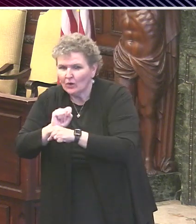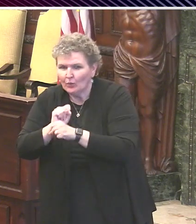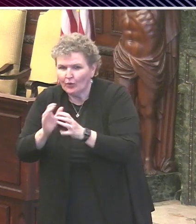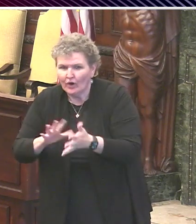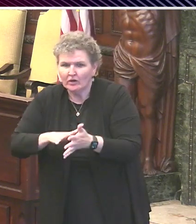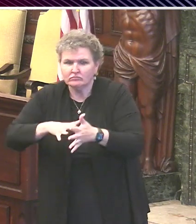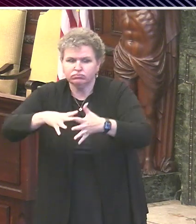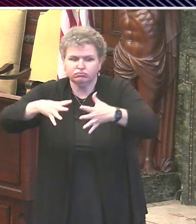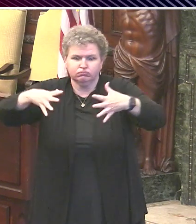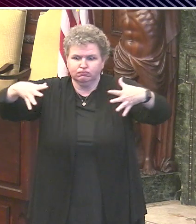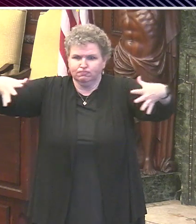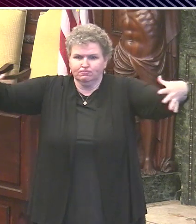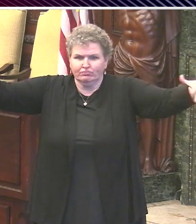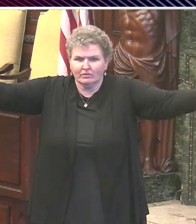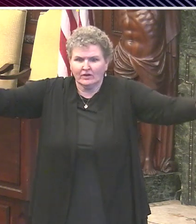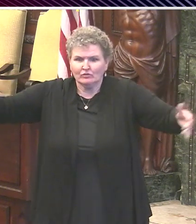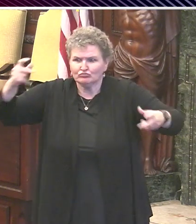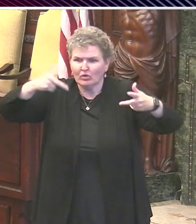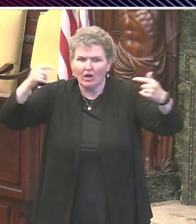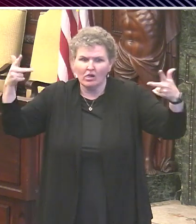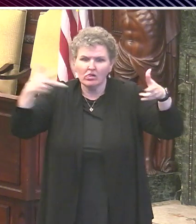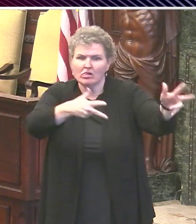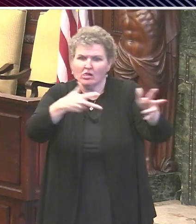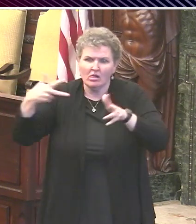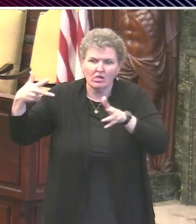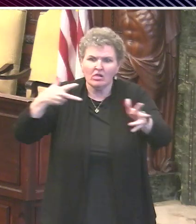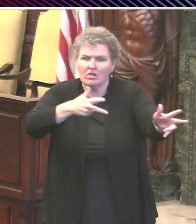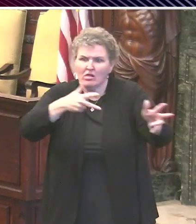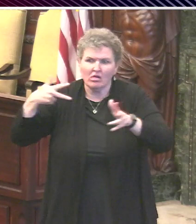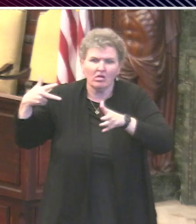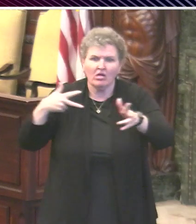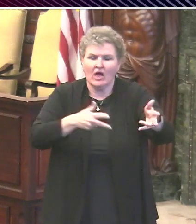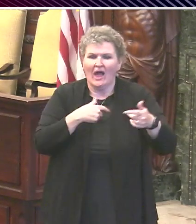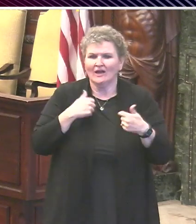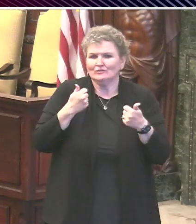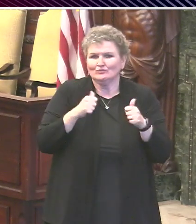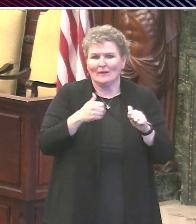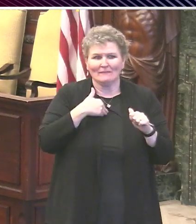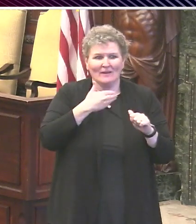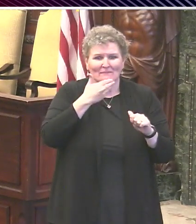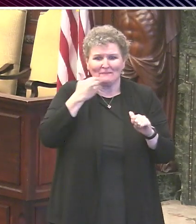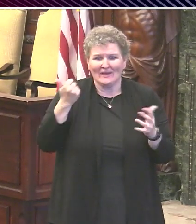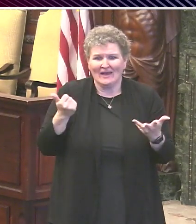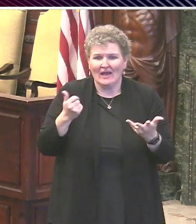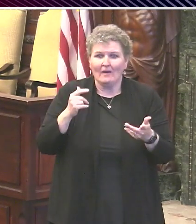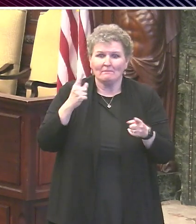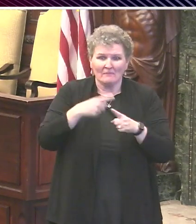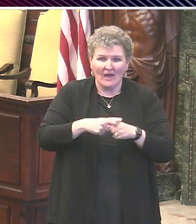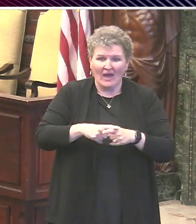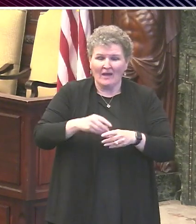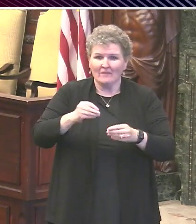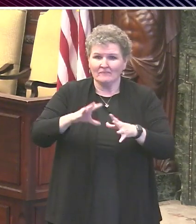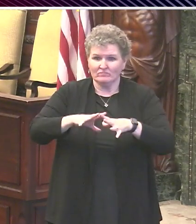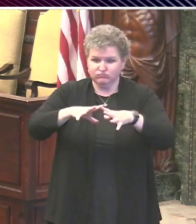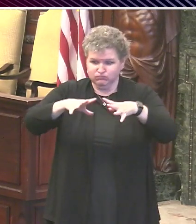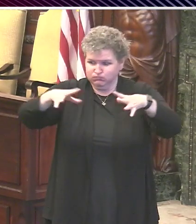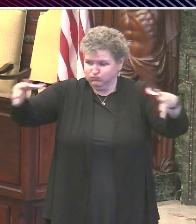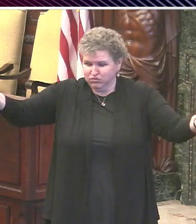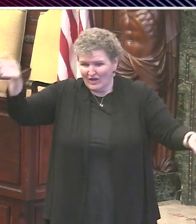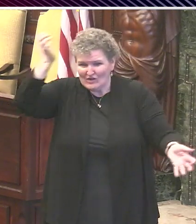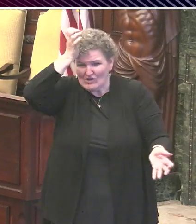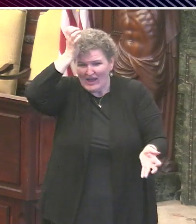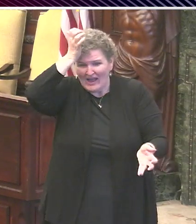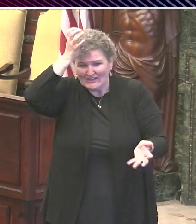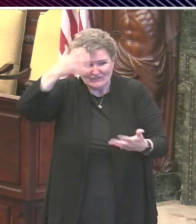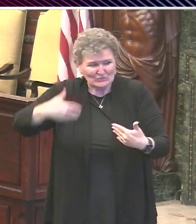available staff when possible to accommodate the increased tonnage. And we're shifting crews from collecting one material, trash, or